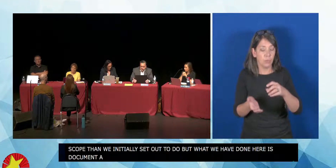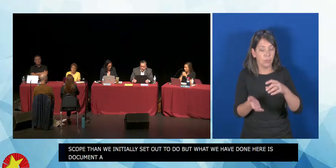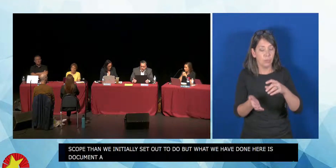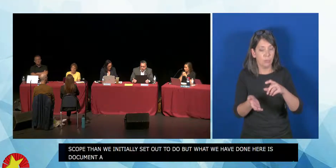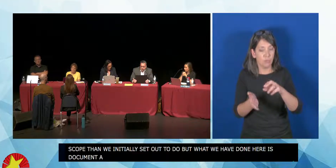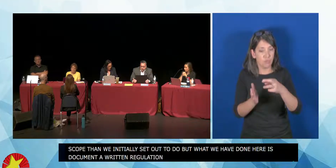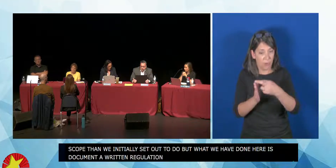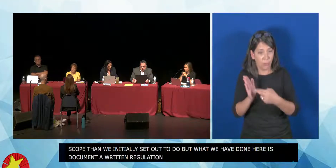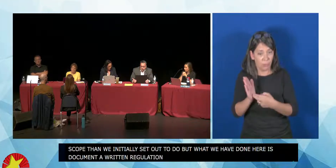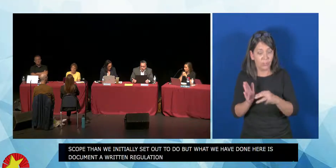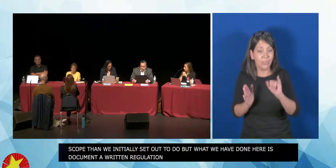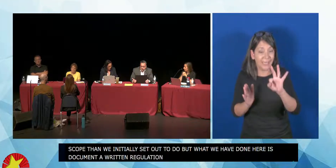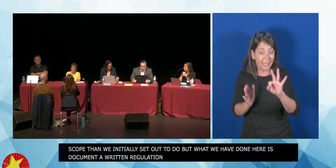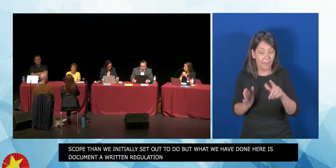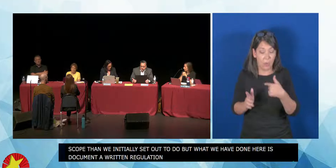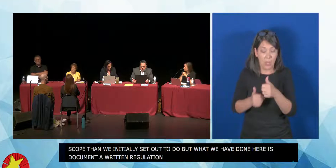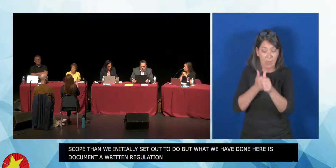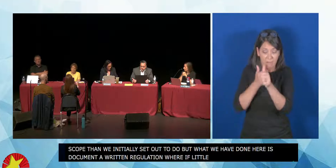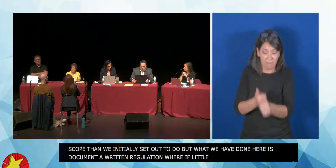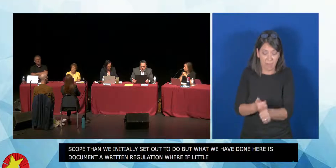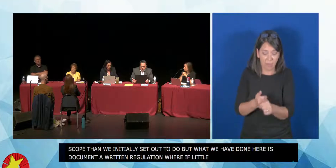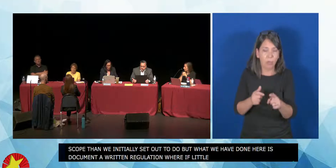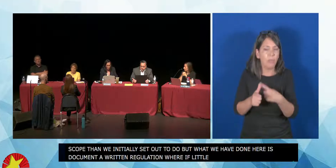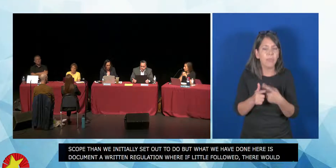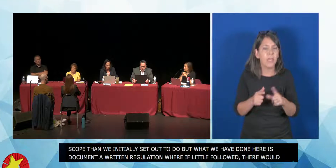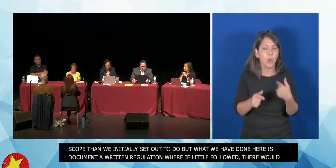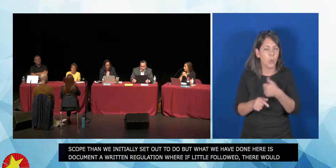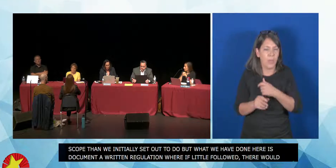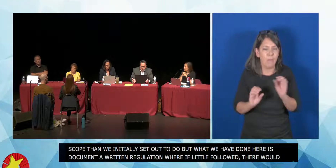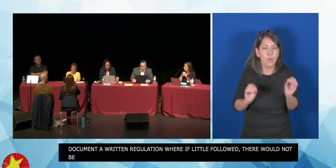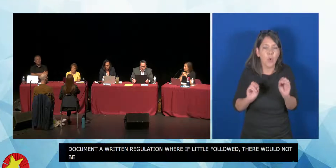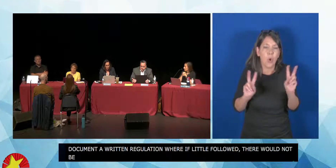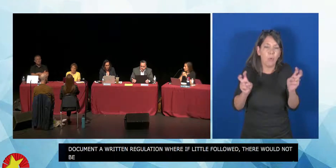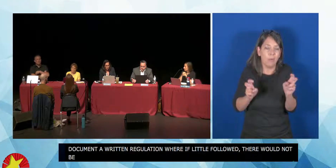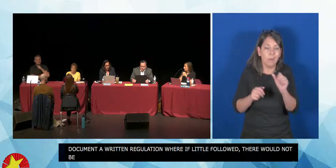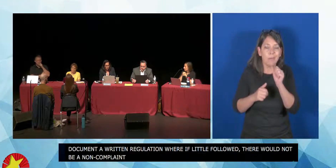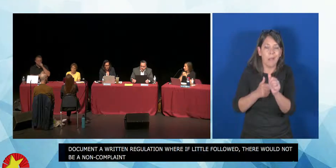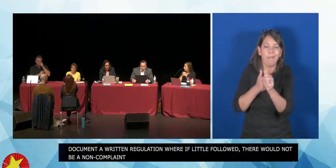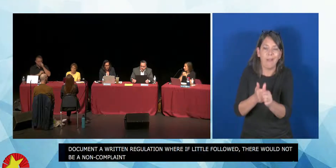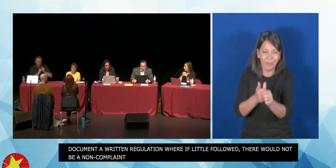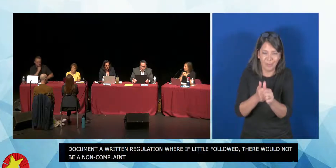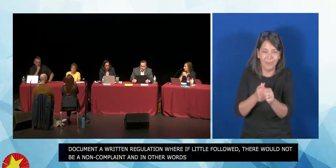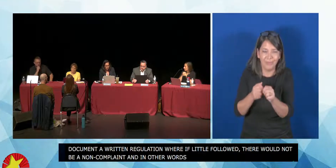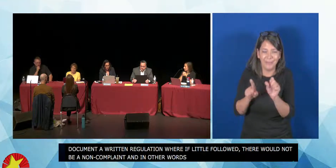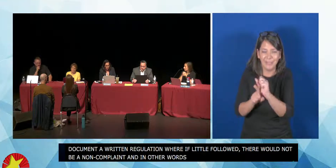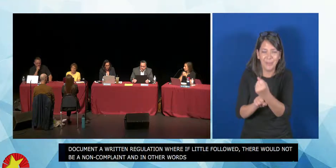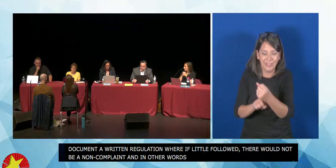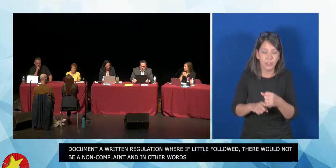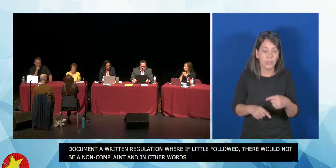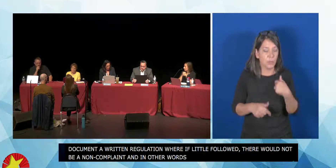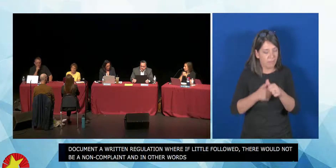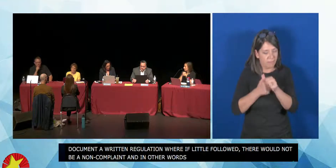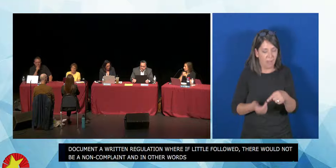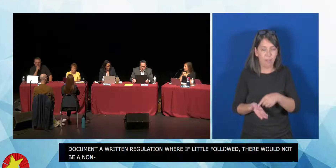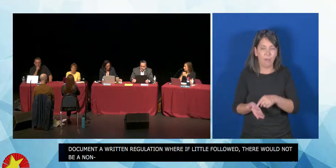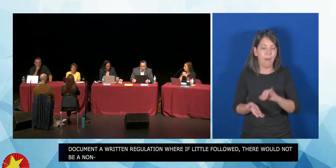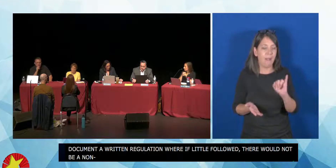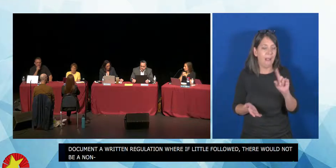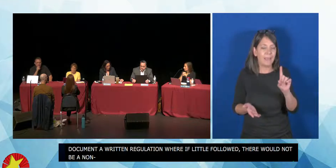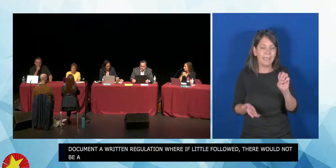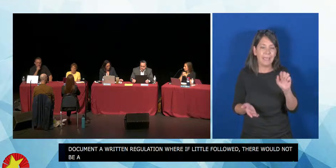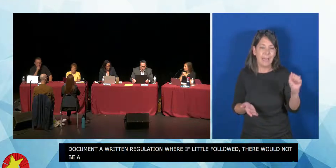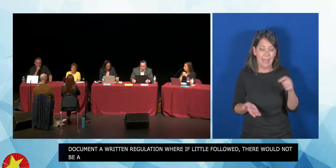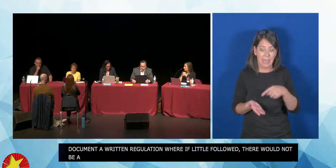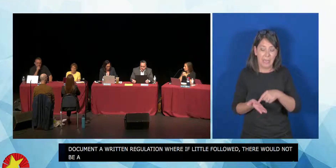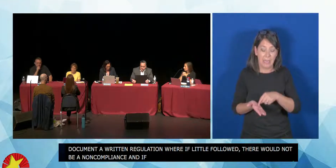if it's followed, there wouldn't be noncompliance events. In other words, if a the IDEA tells us that if